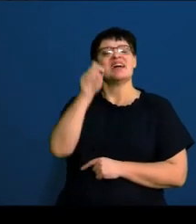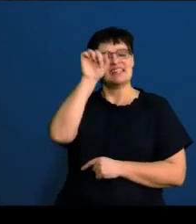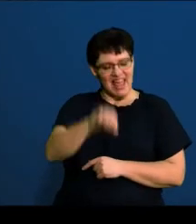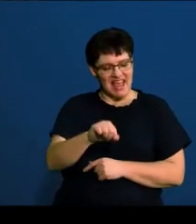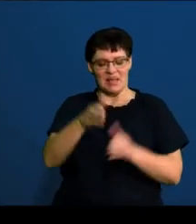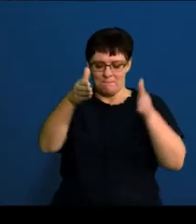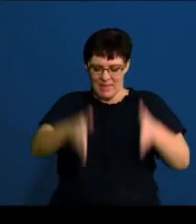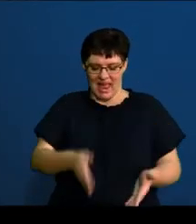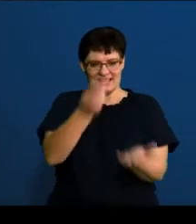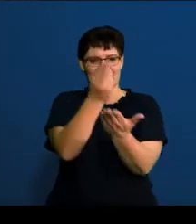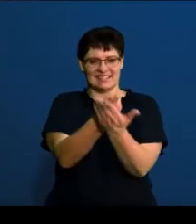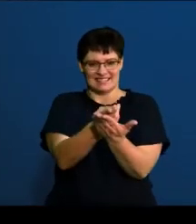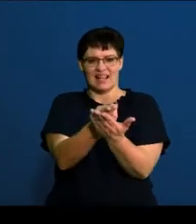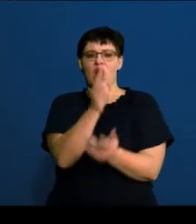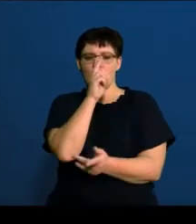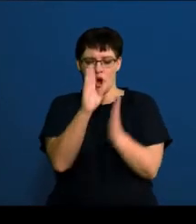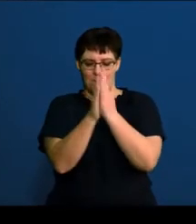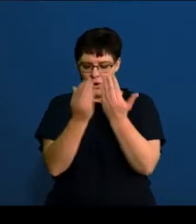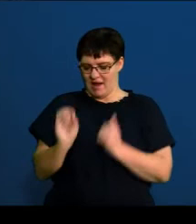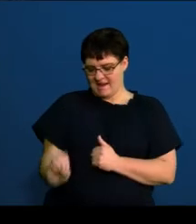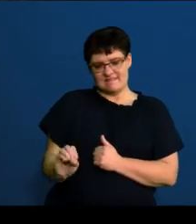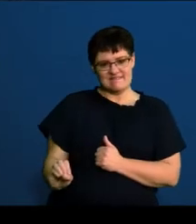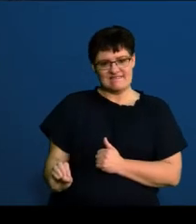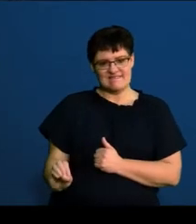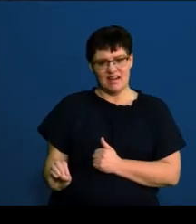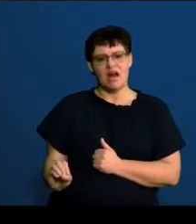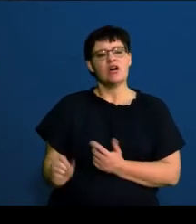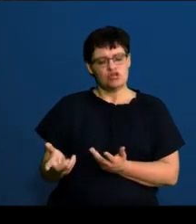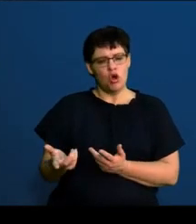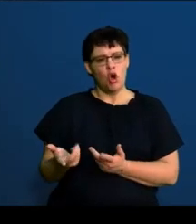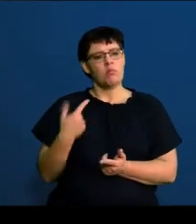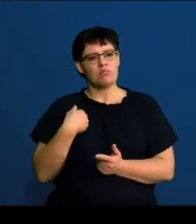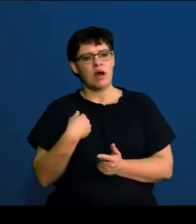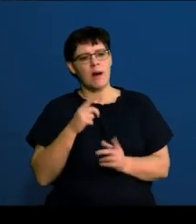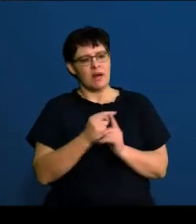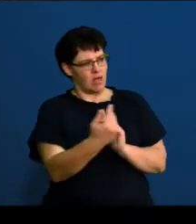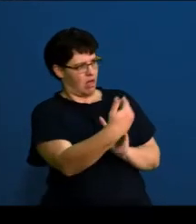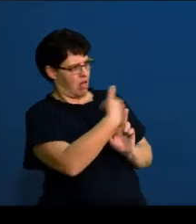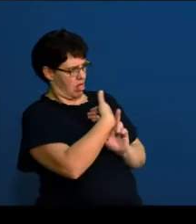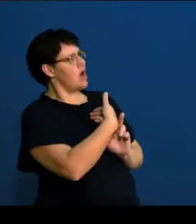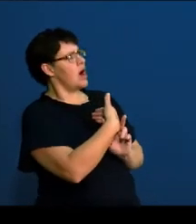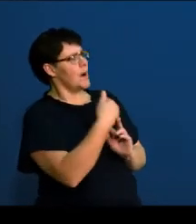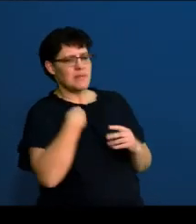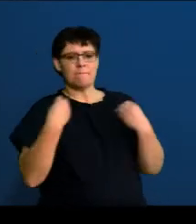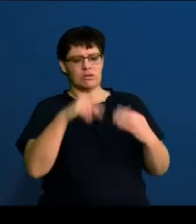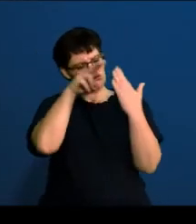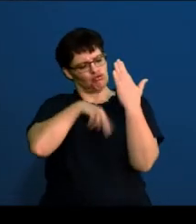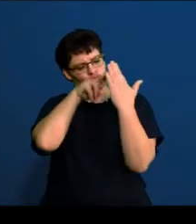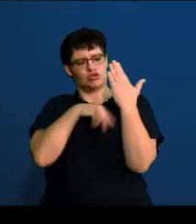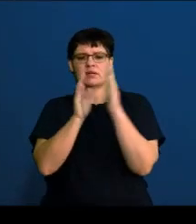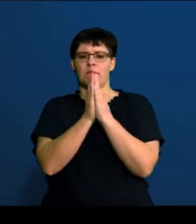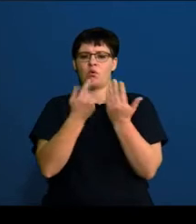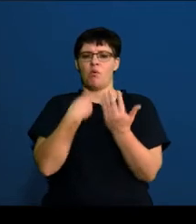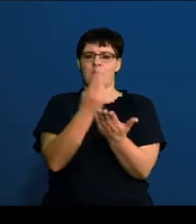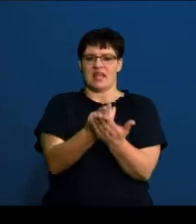bed. This does look like a book here. So he was obviously reading before he was interrupted by his mum. And